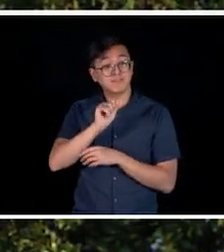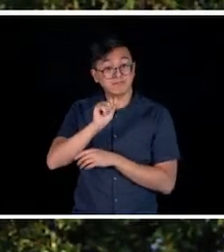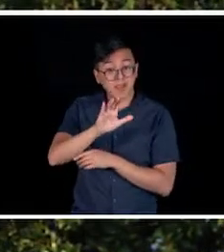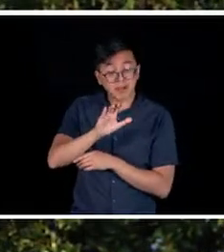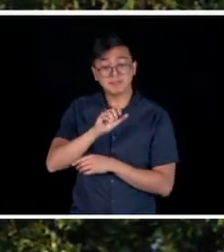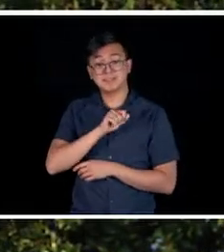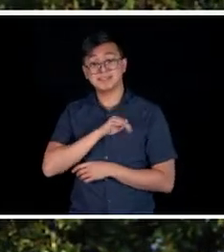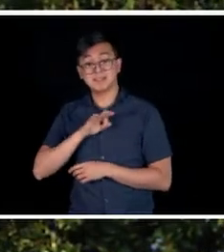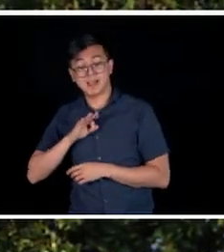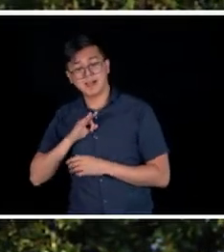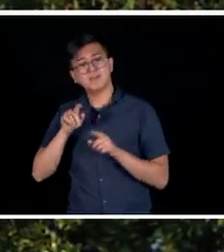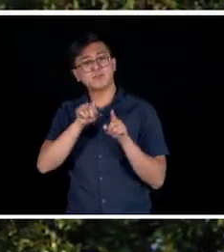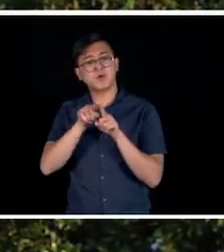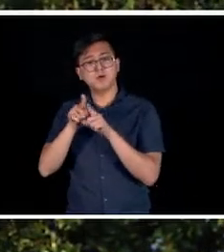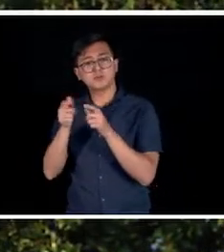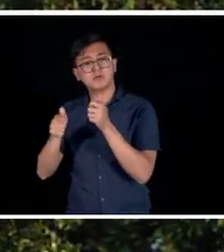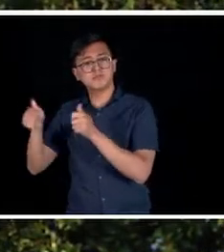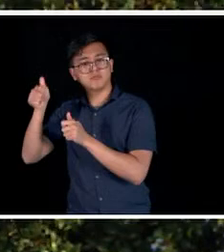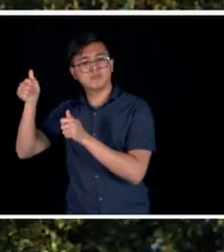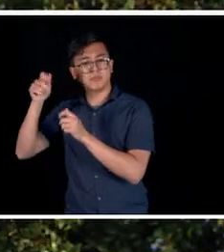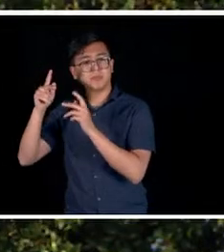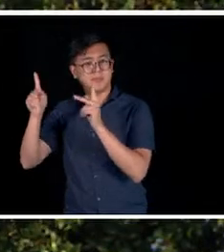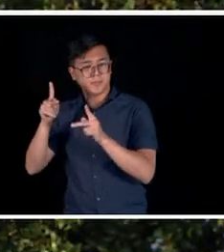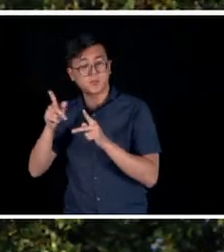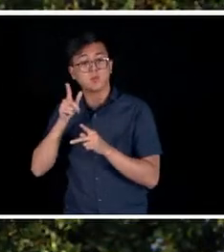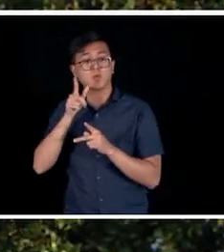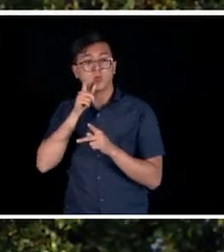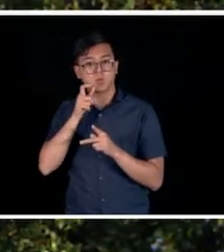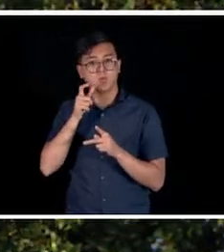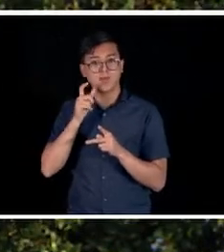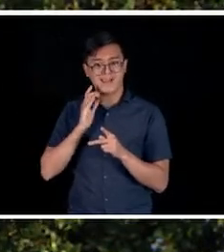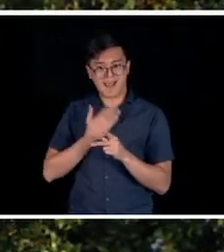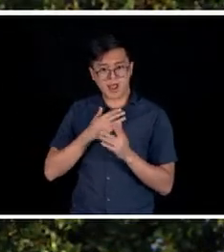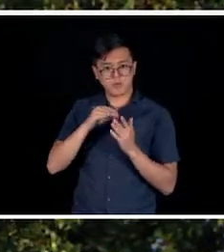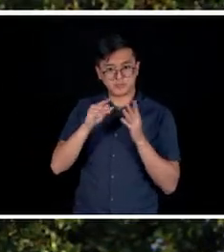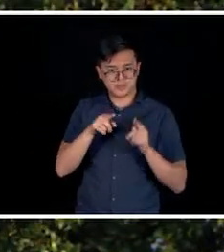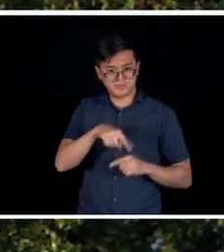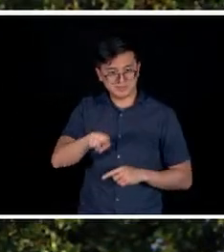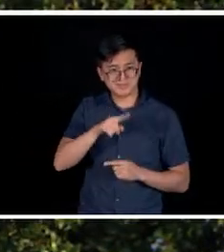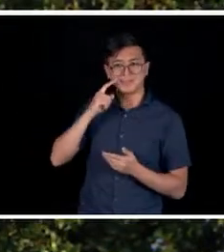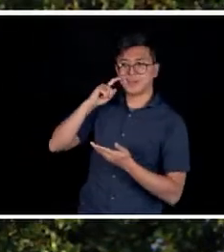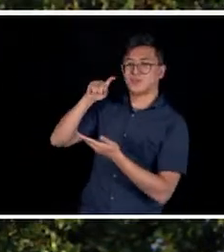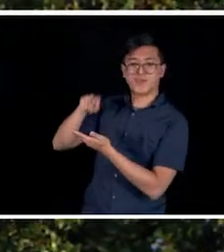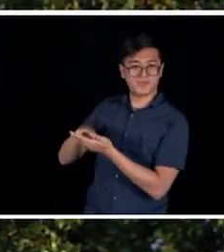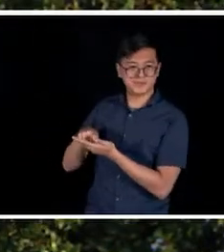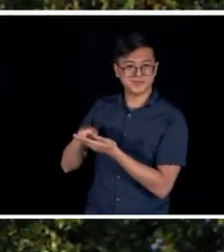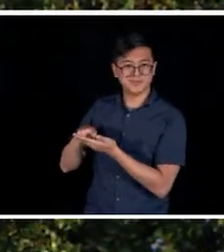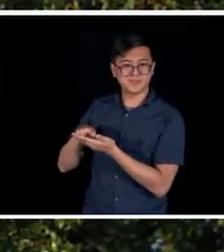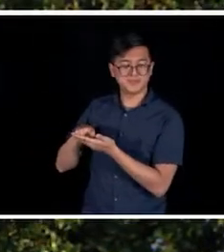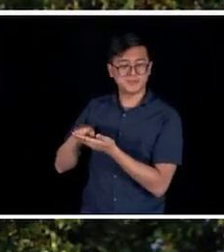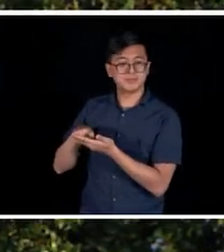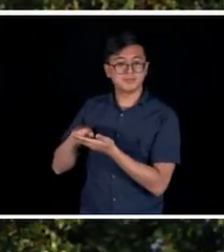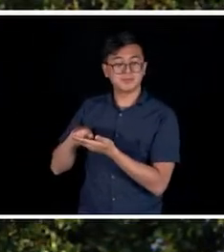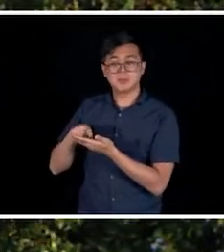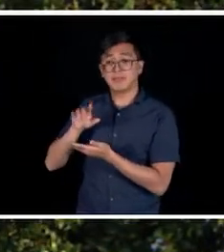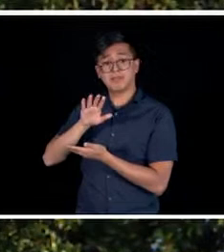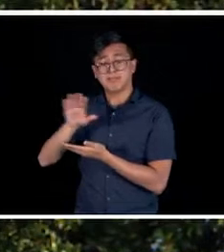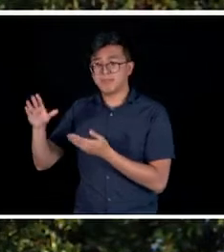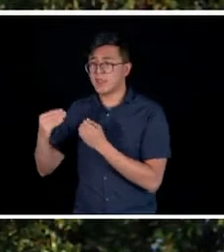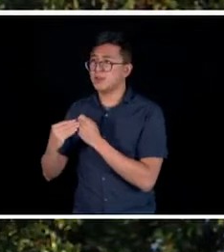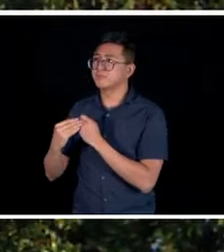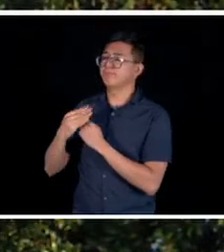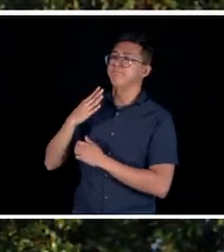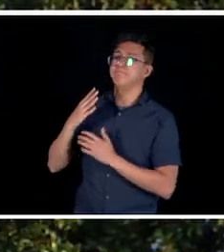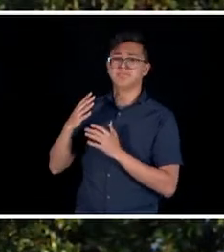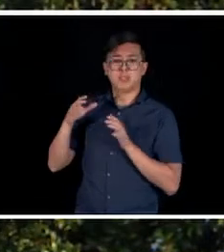and administrators who are acknowledged by our transferring students for their encouragement, influence,